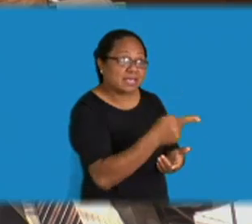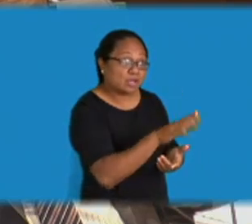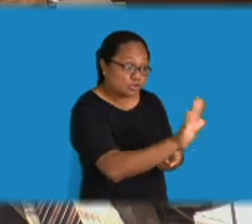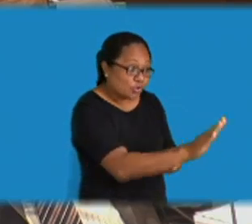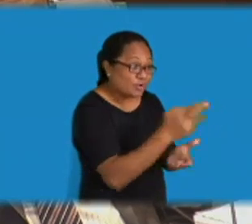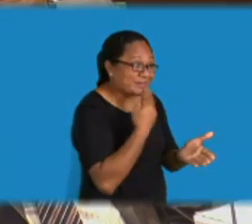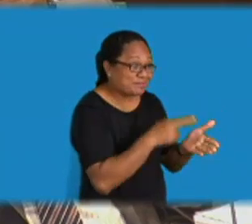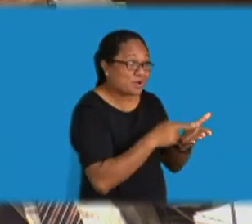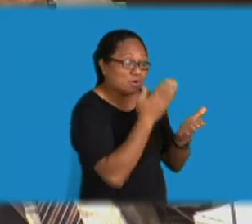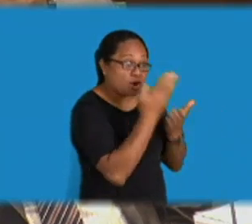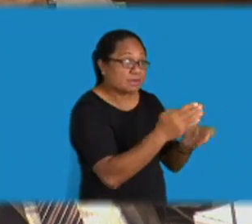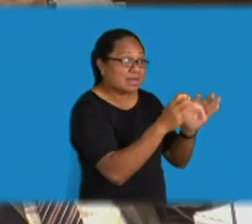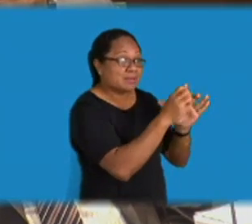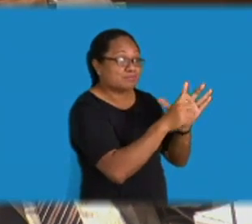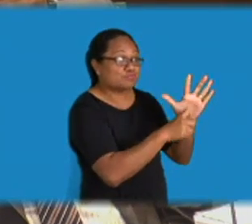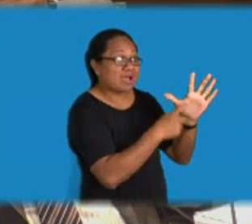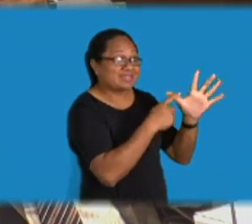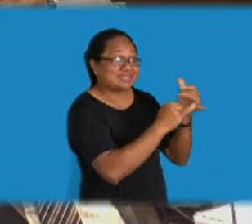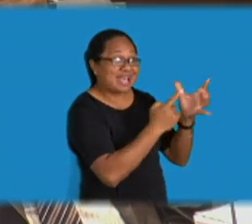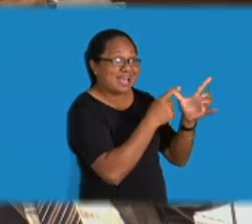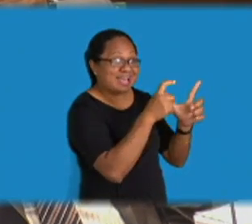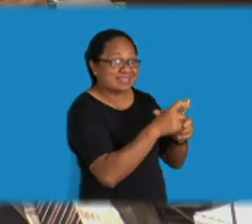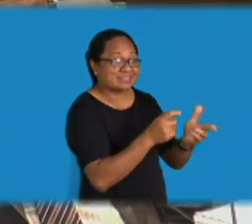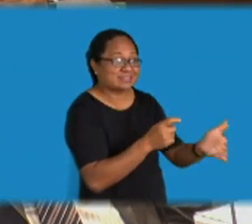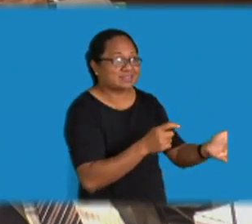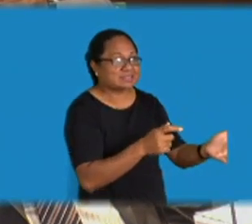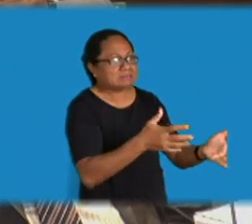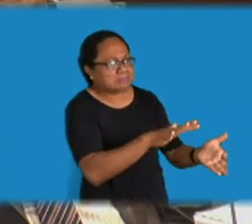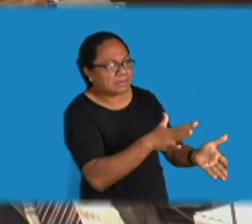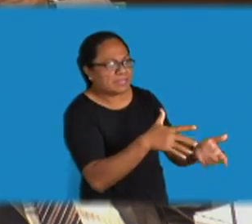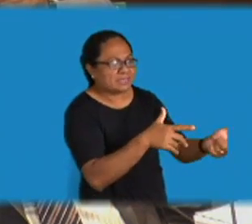report, somehow the other is